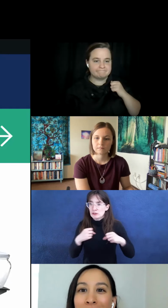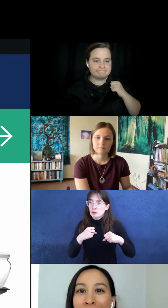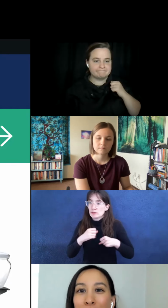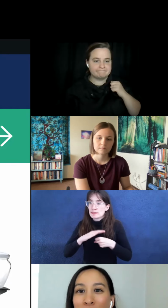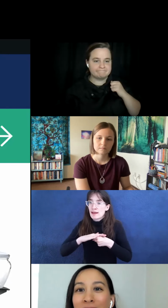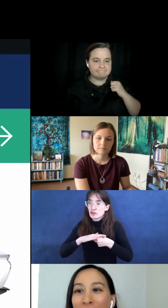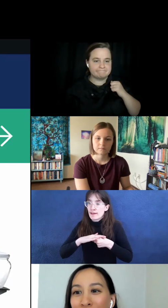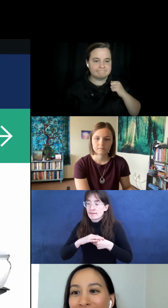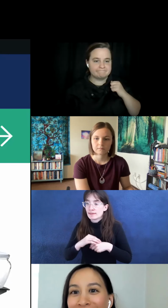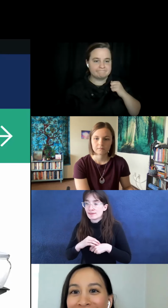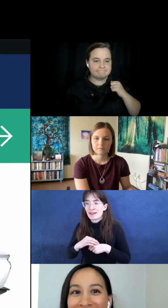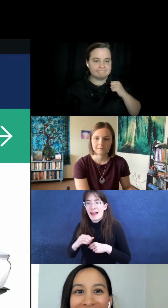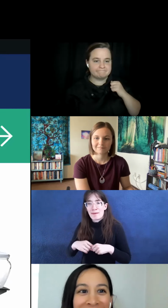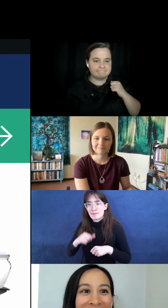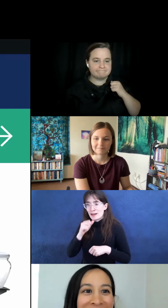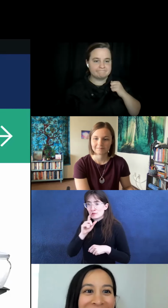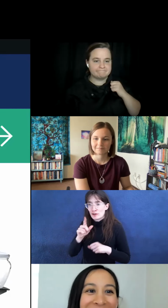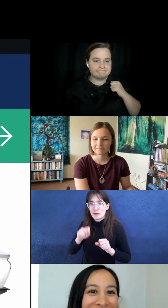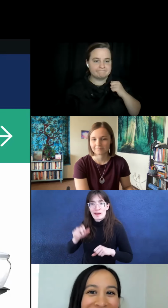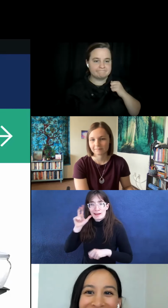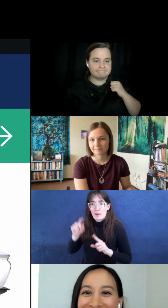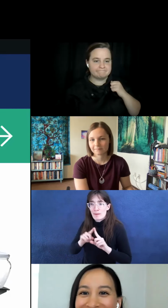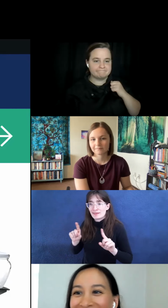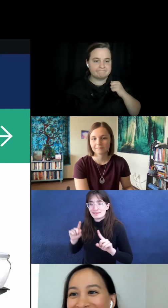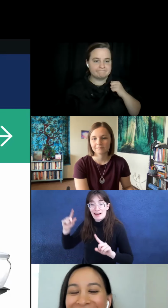there's something flying overhead.